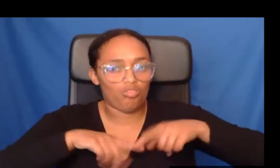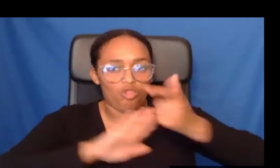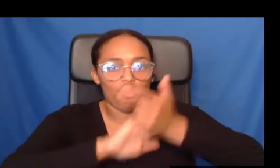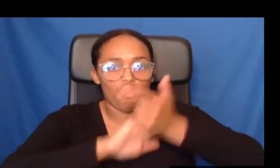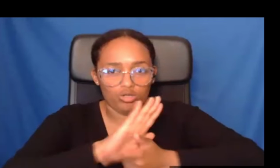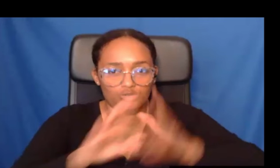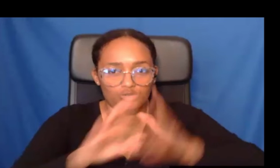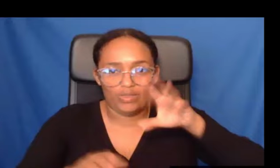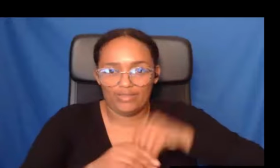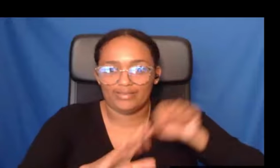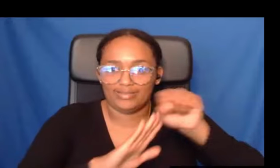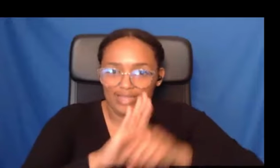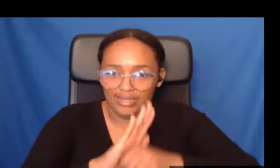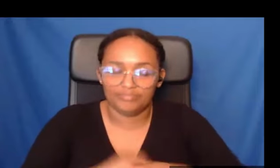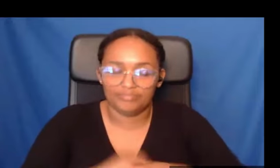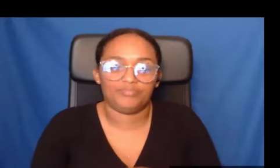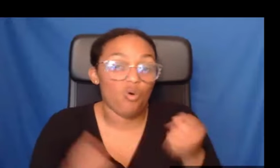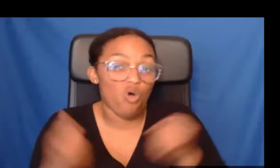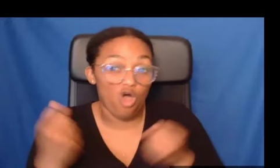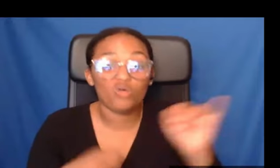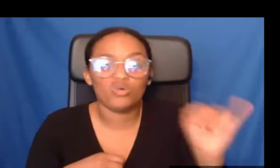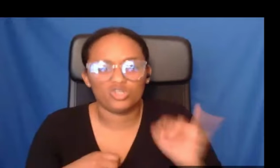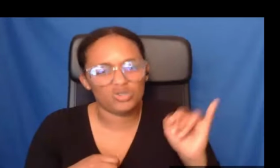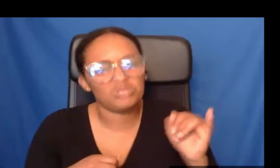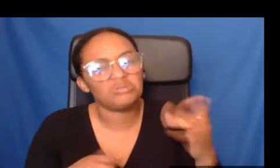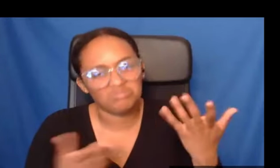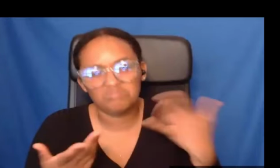stands out as that example.